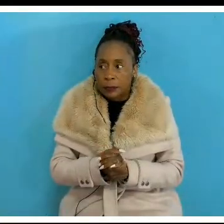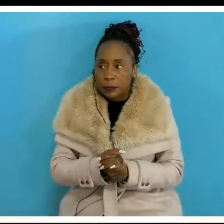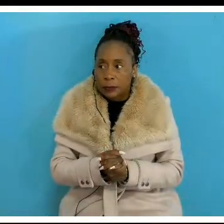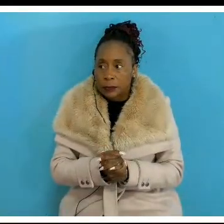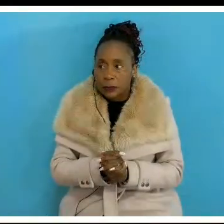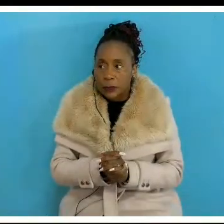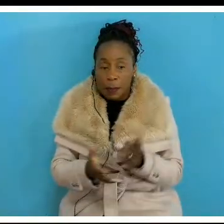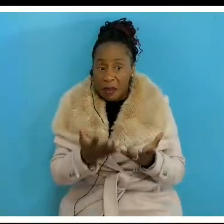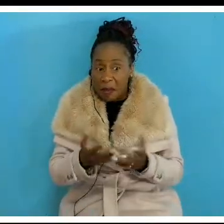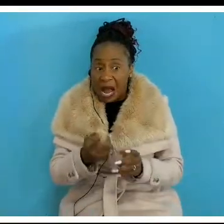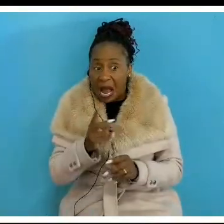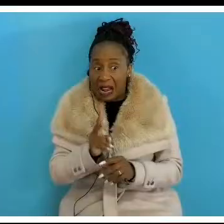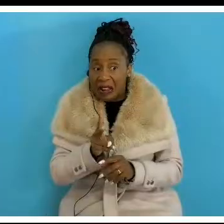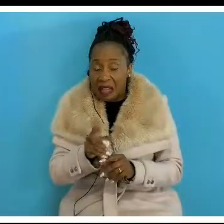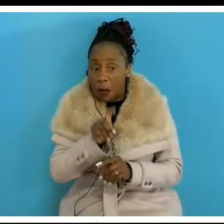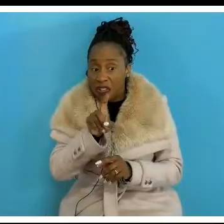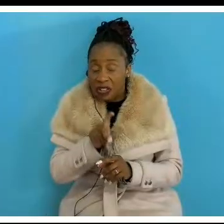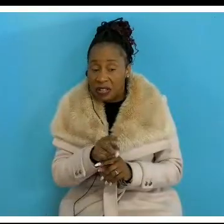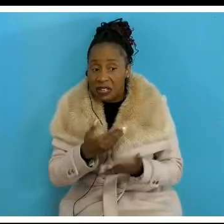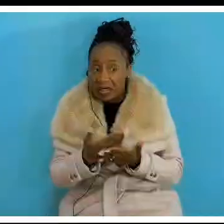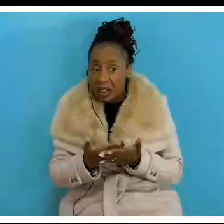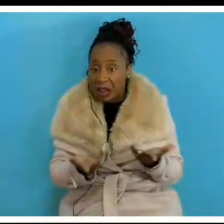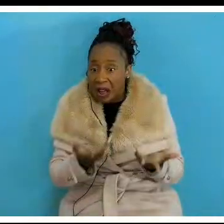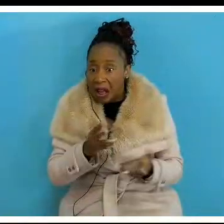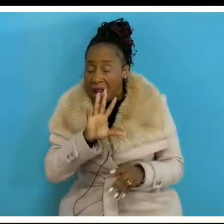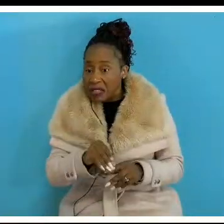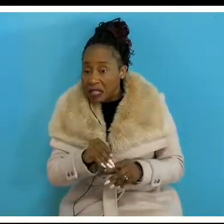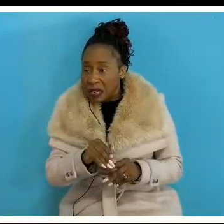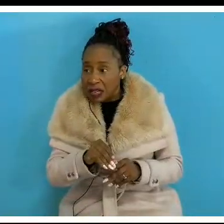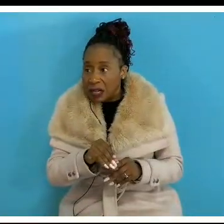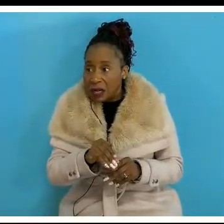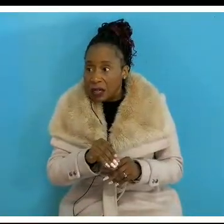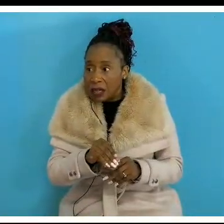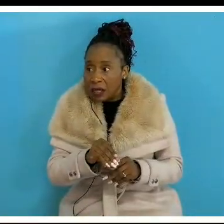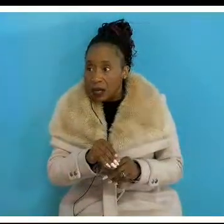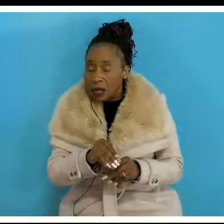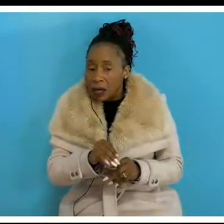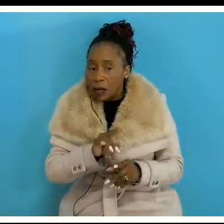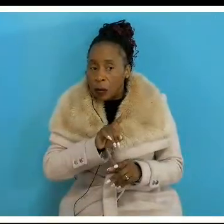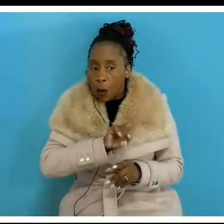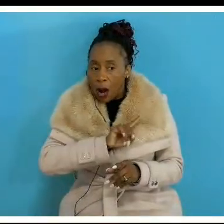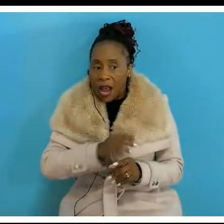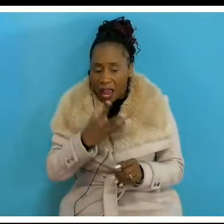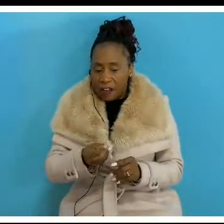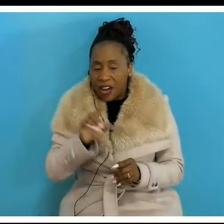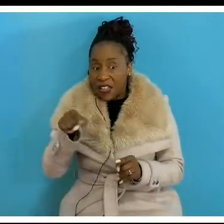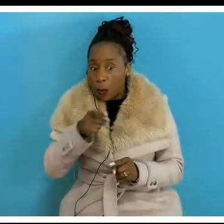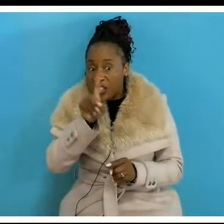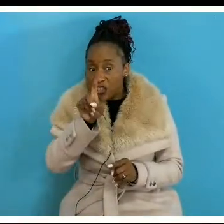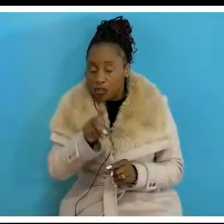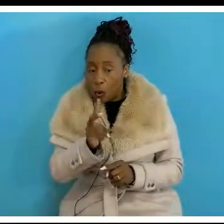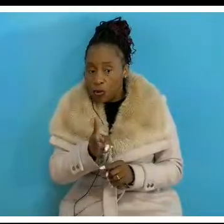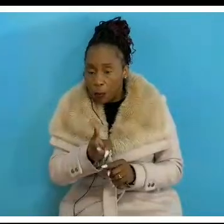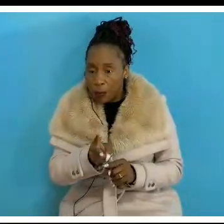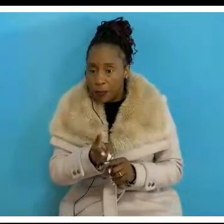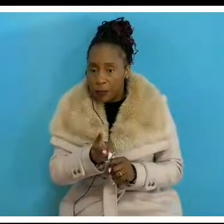Mr. Chairman? Because I might have other questions also. Thank you so